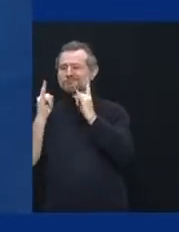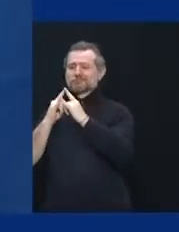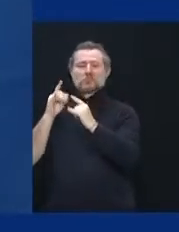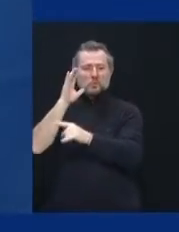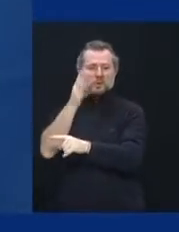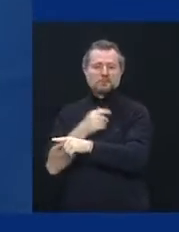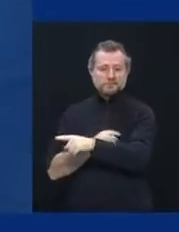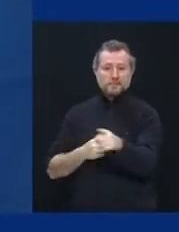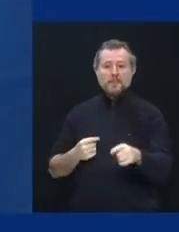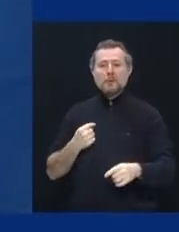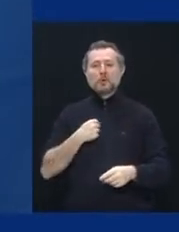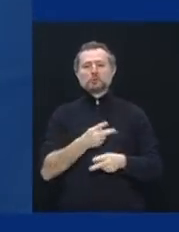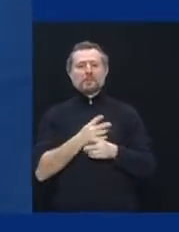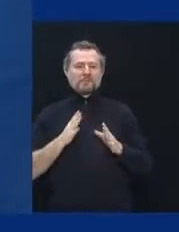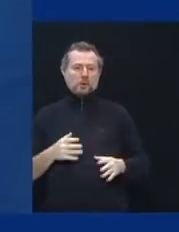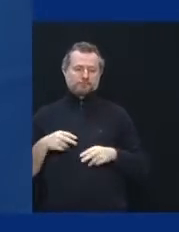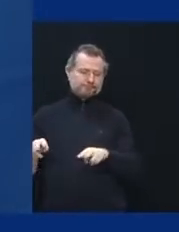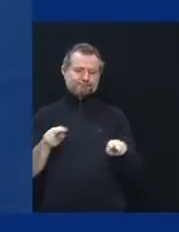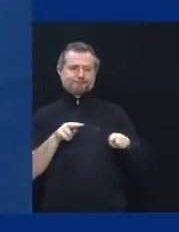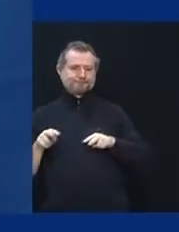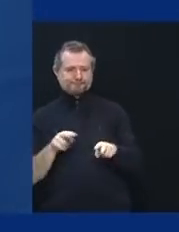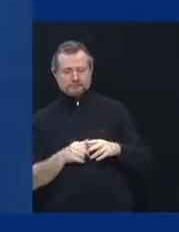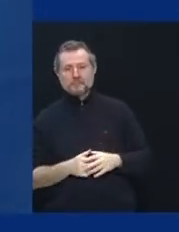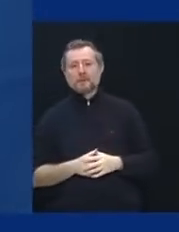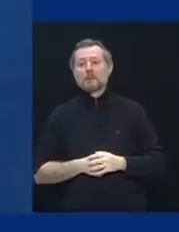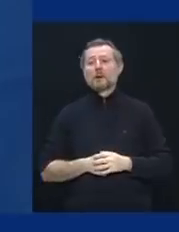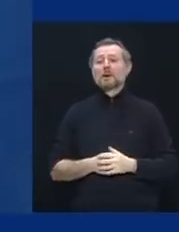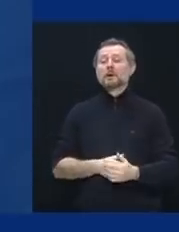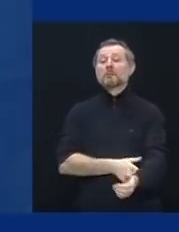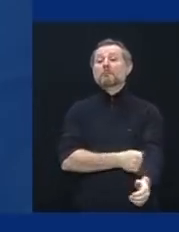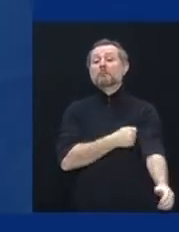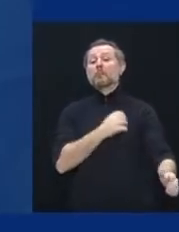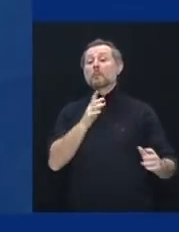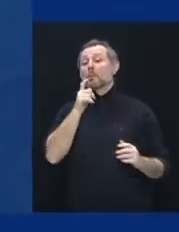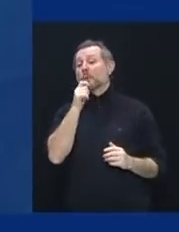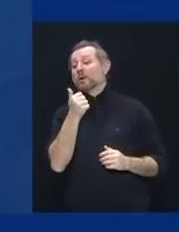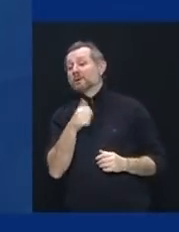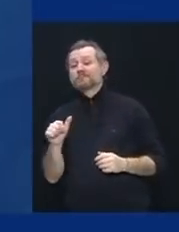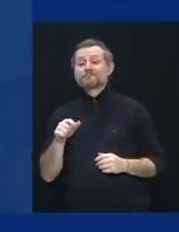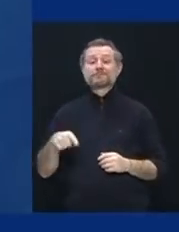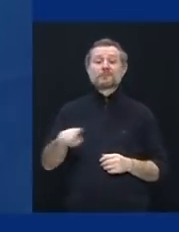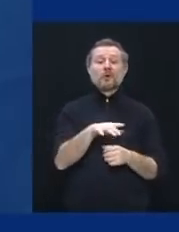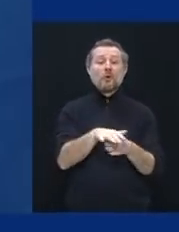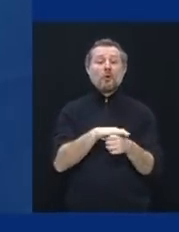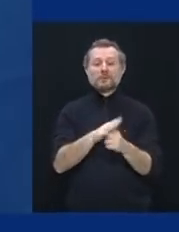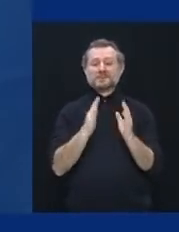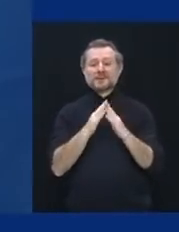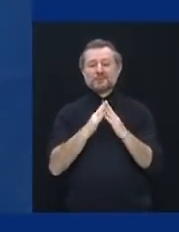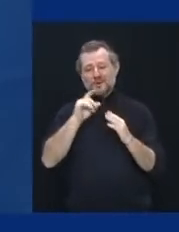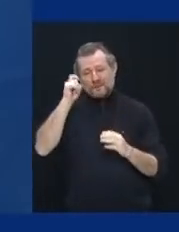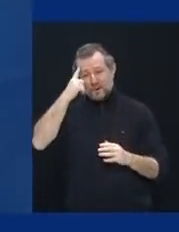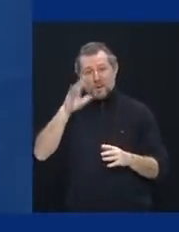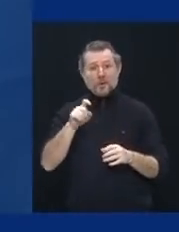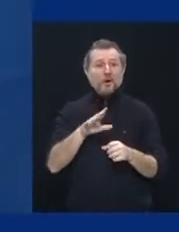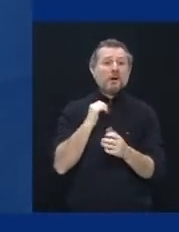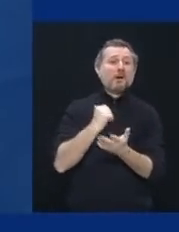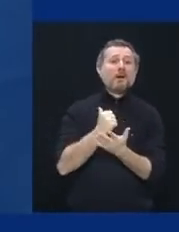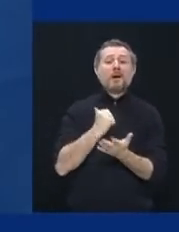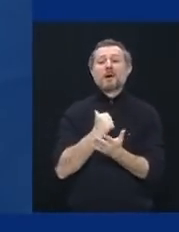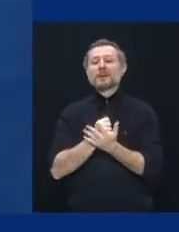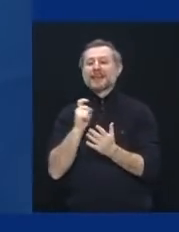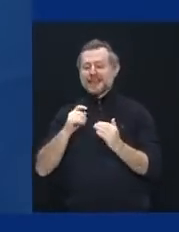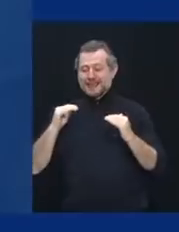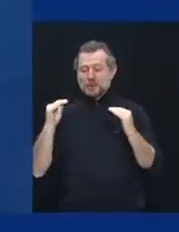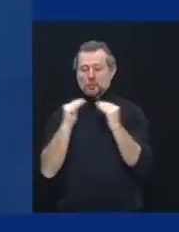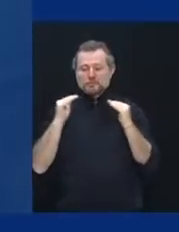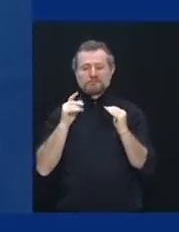the operation. Any local government that needs help in providing social equity efforts,